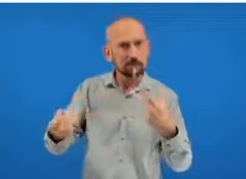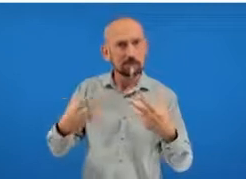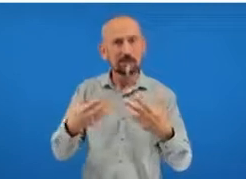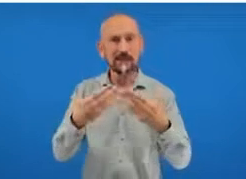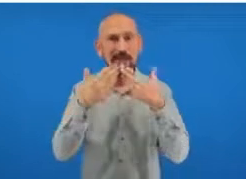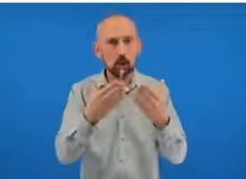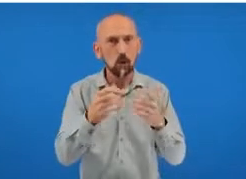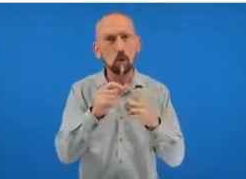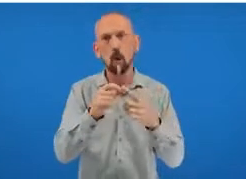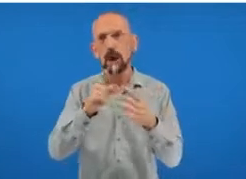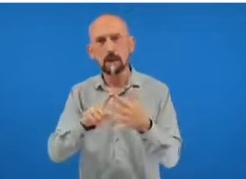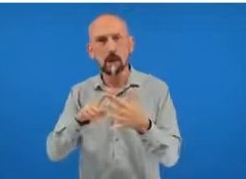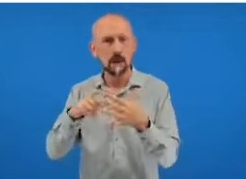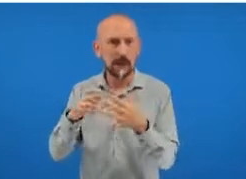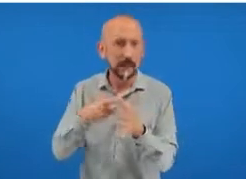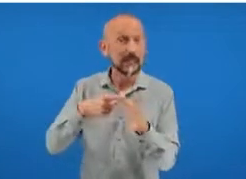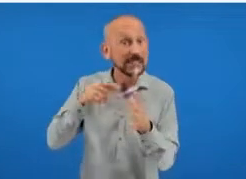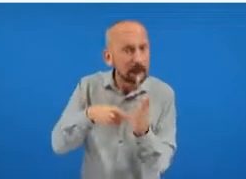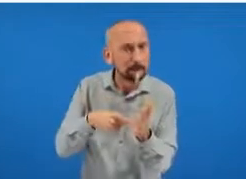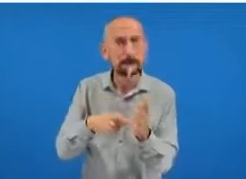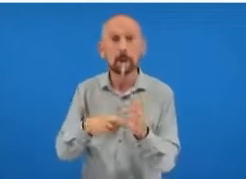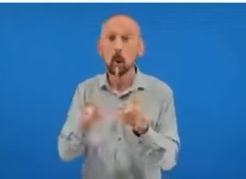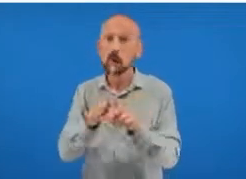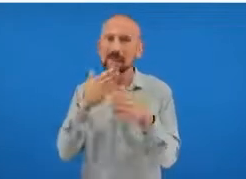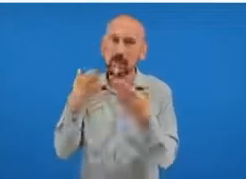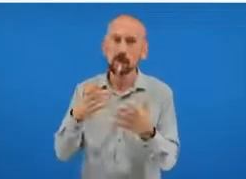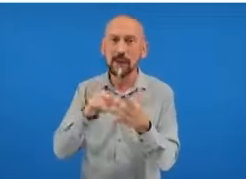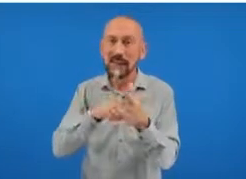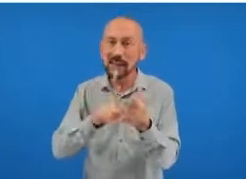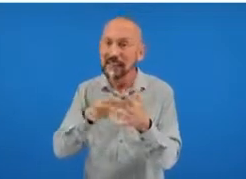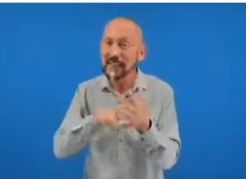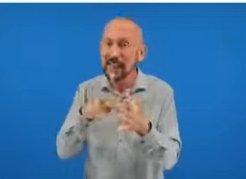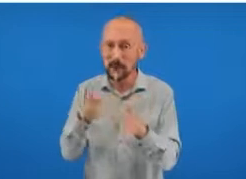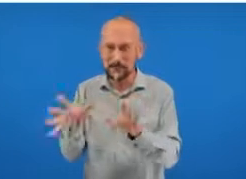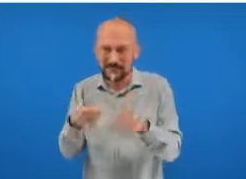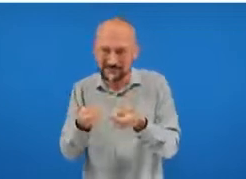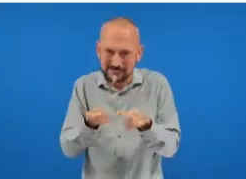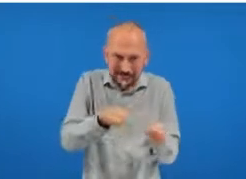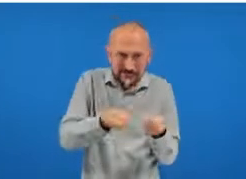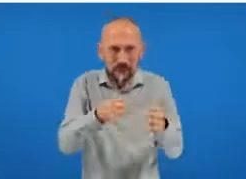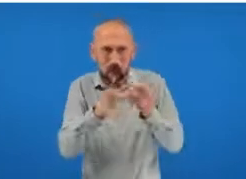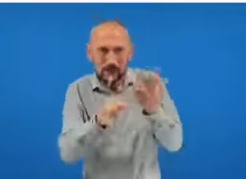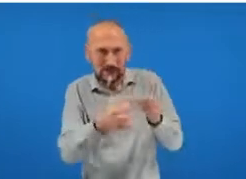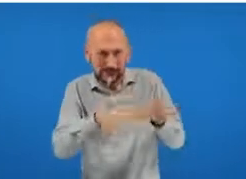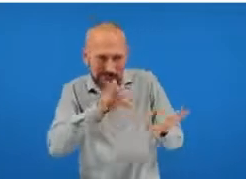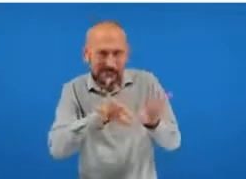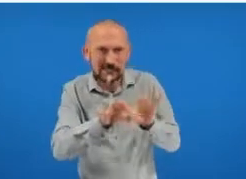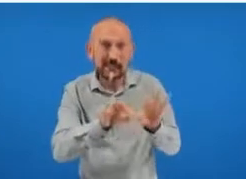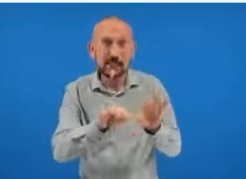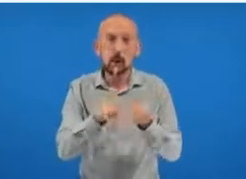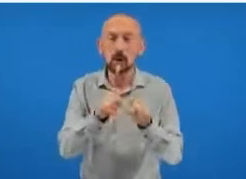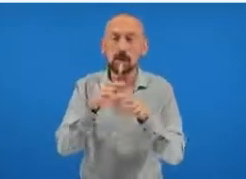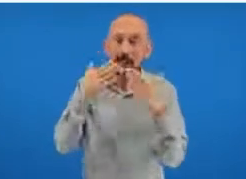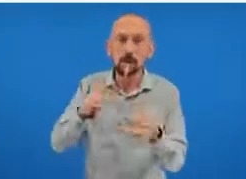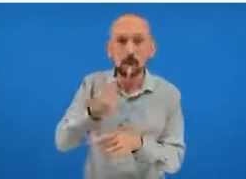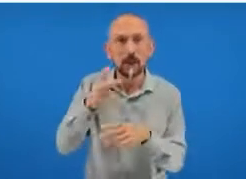Alison, Tim, thank you. And also to Alina, who's done the moderating in the background with the questions. Thank you. And to the First Sight Media team and